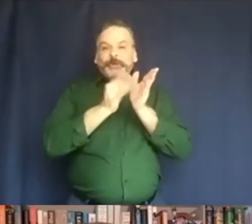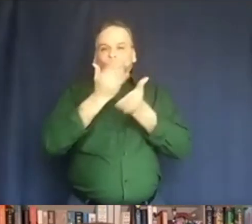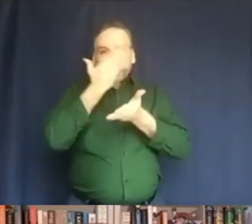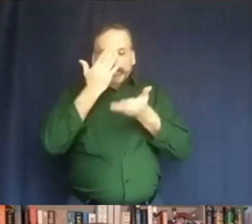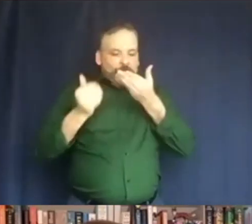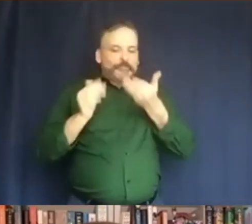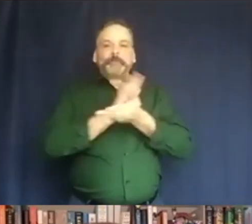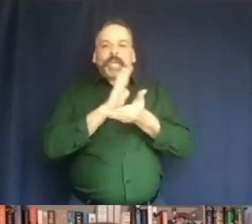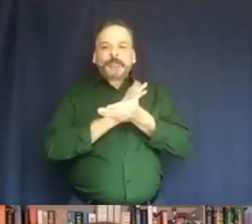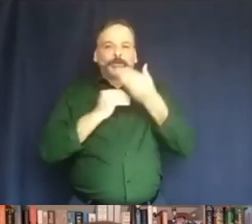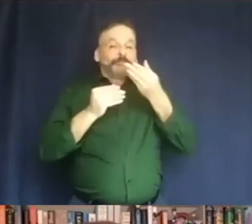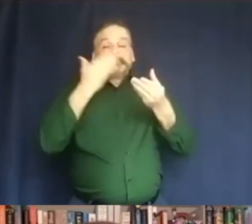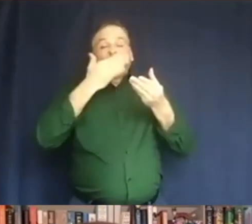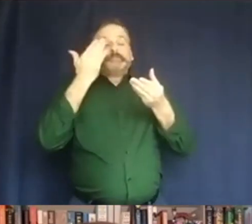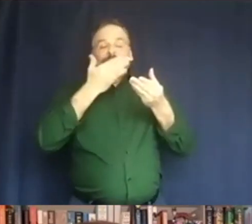paper dust.